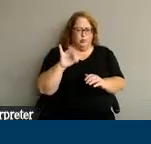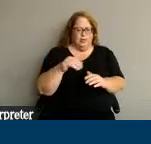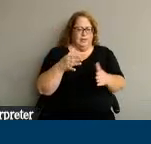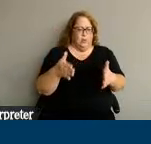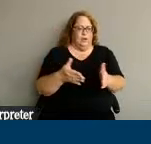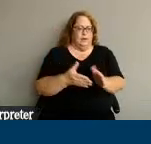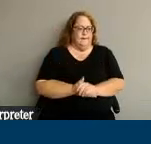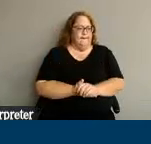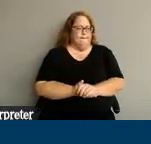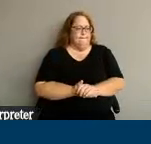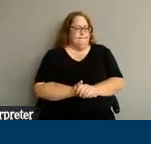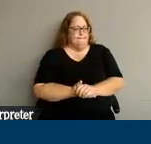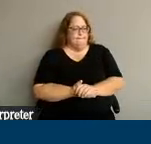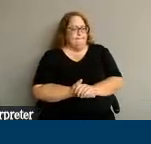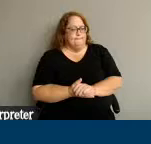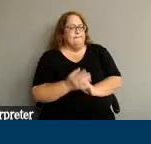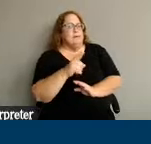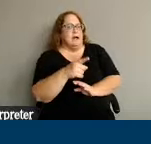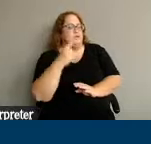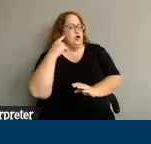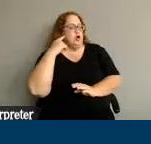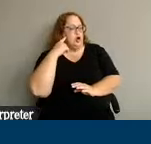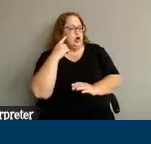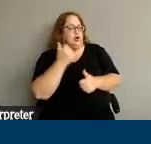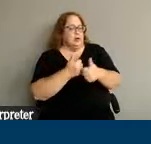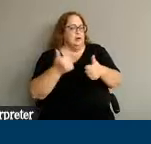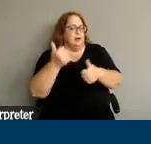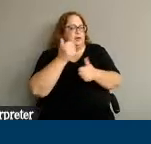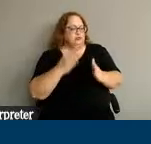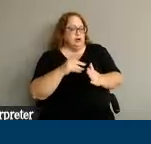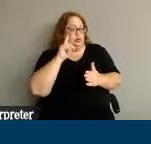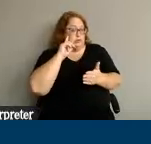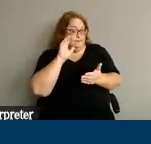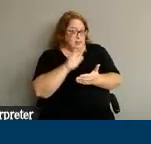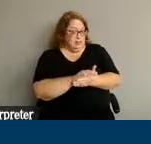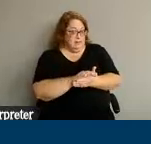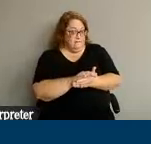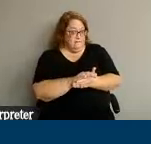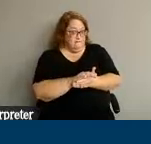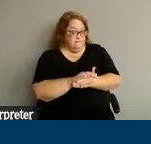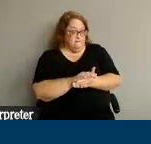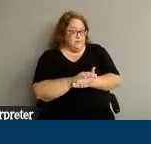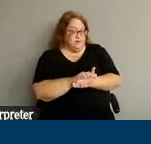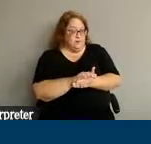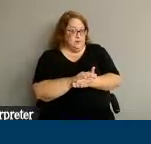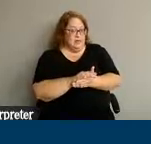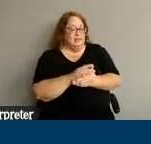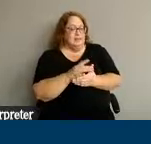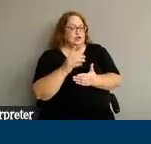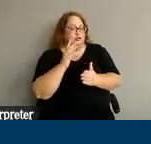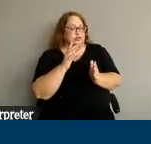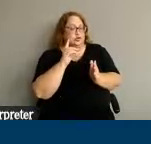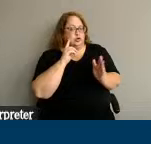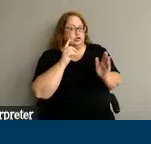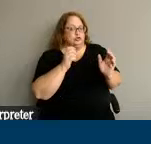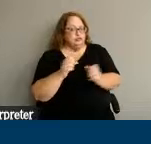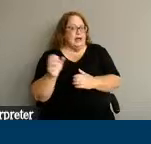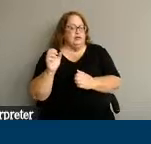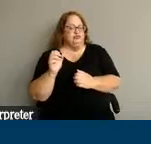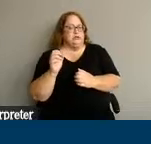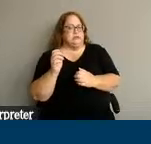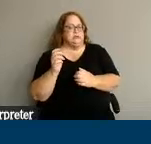way? I've absolutely heard administrators believe that there are strategies to get